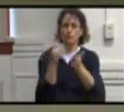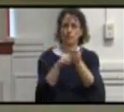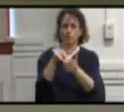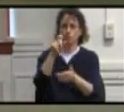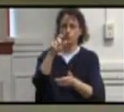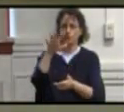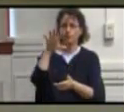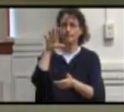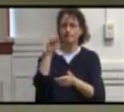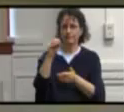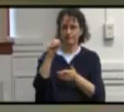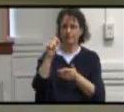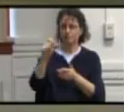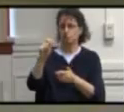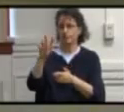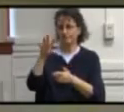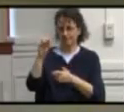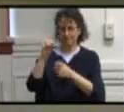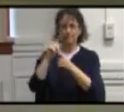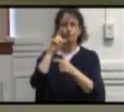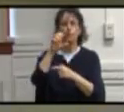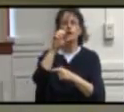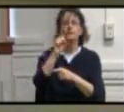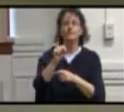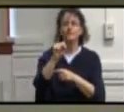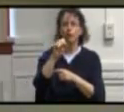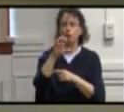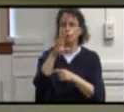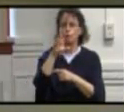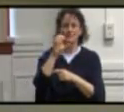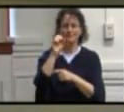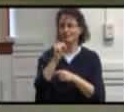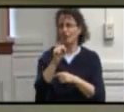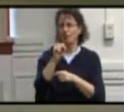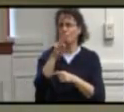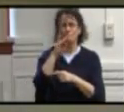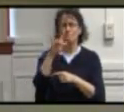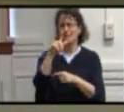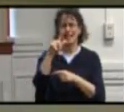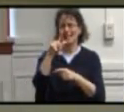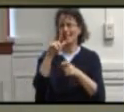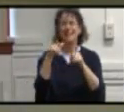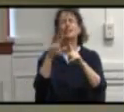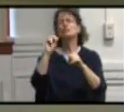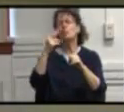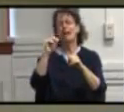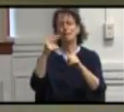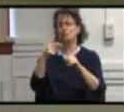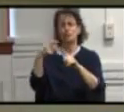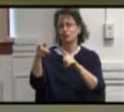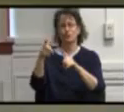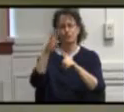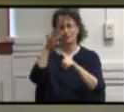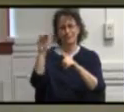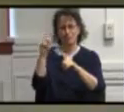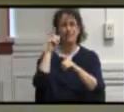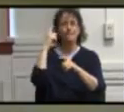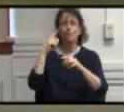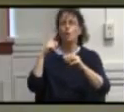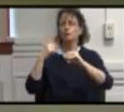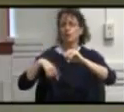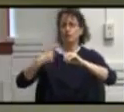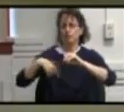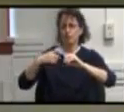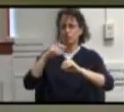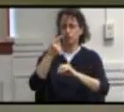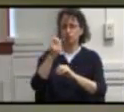$21,150.50 to Southworth Milton, Inc. of Warner, New Hampshire for a 40 kW backup electrical generator. We have a motion